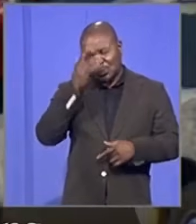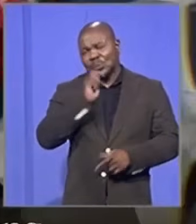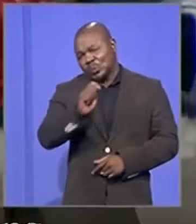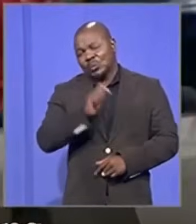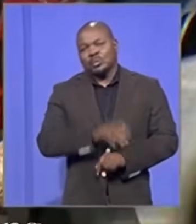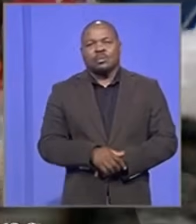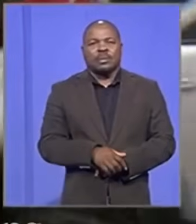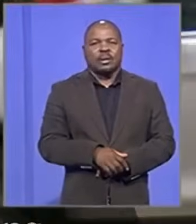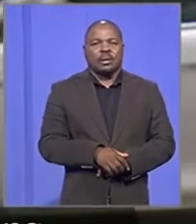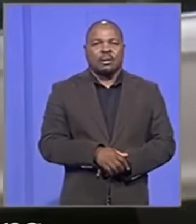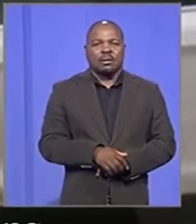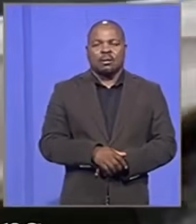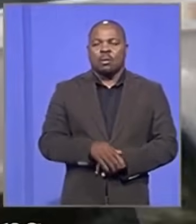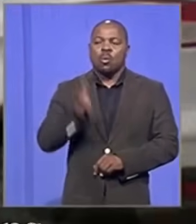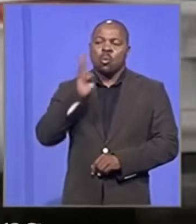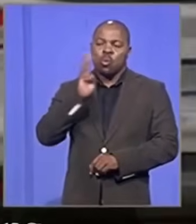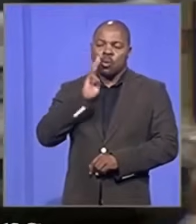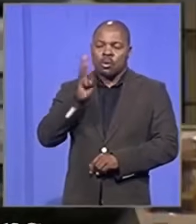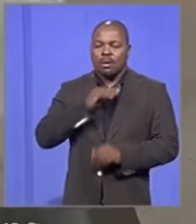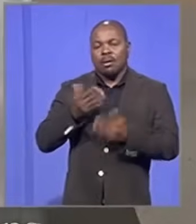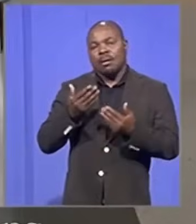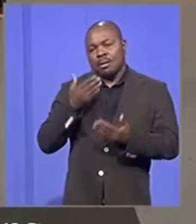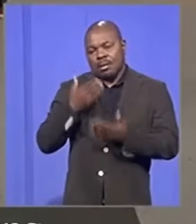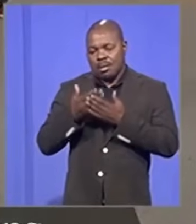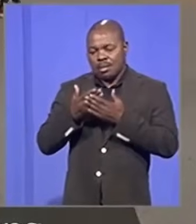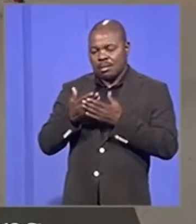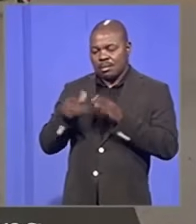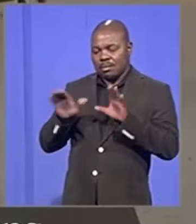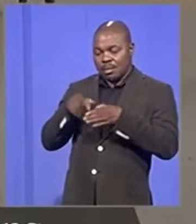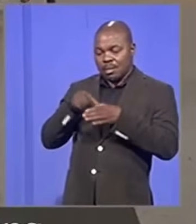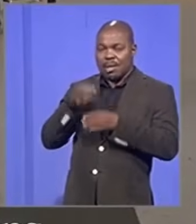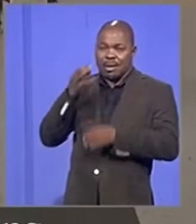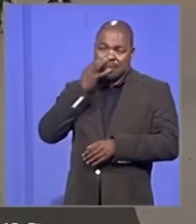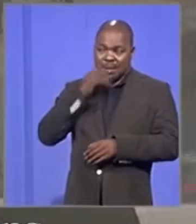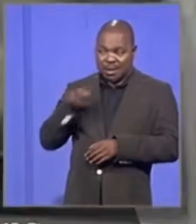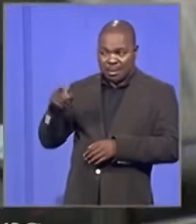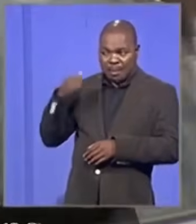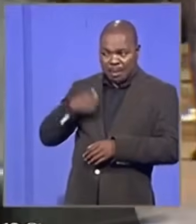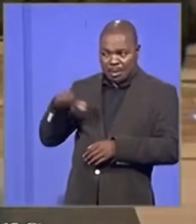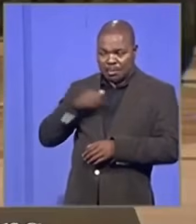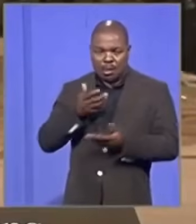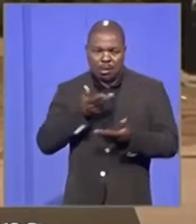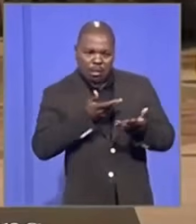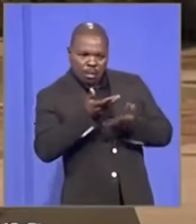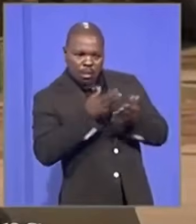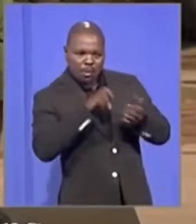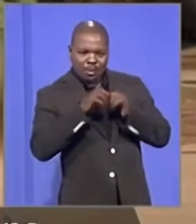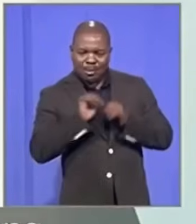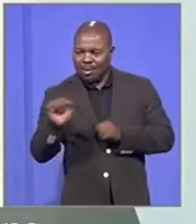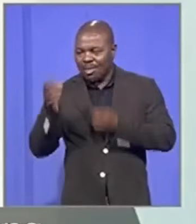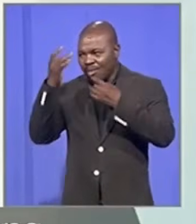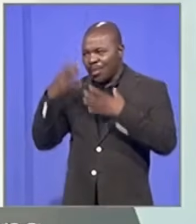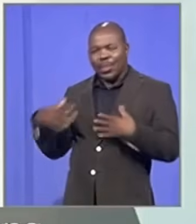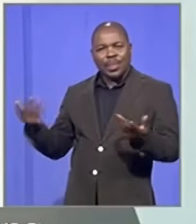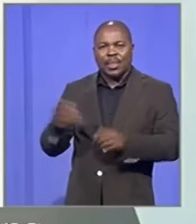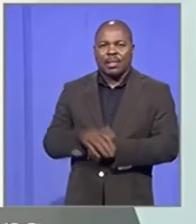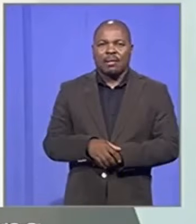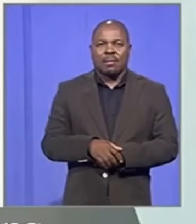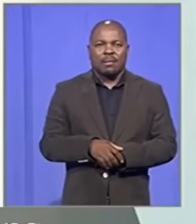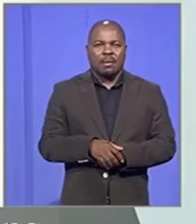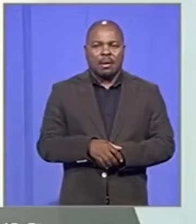ba komiti ya tšhoganetšo ya metsi watercan ba re masepala wa Emfuleni ga o ba ririše ka selo mathateng a. It's not enough